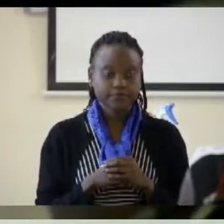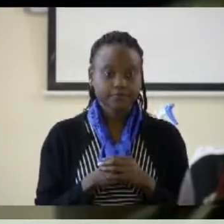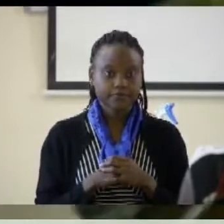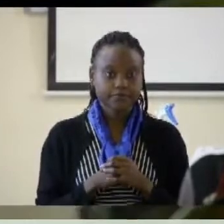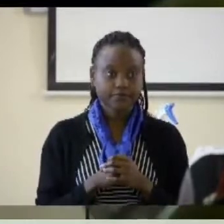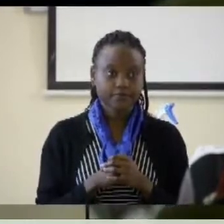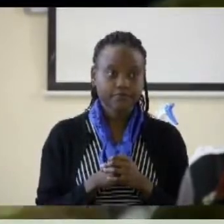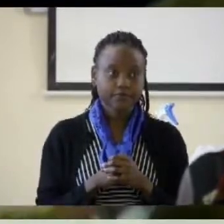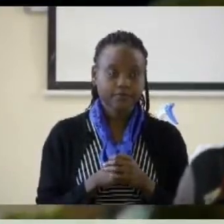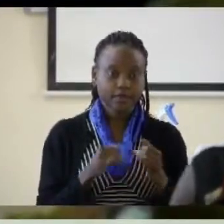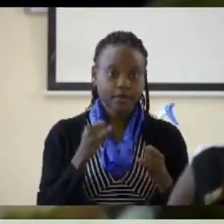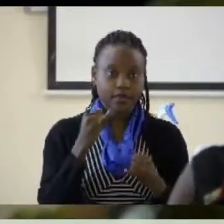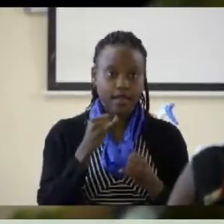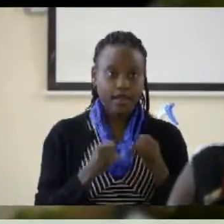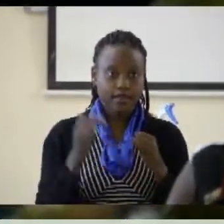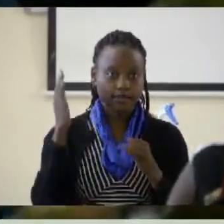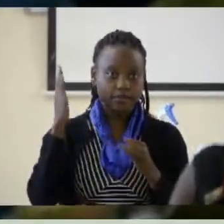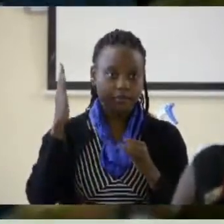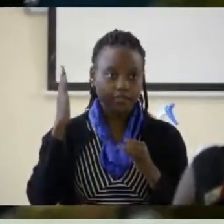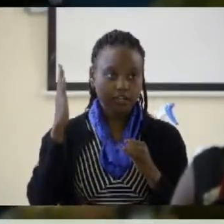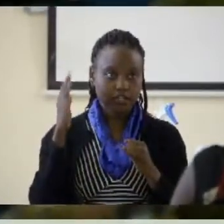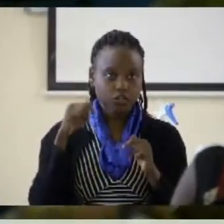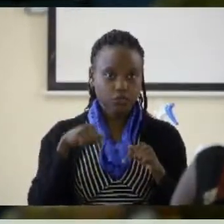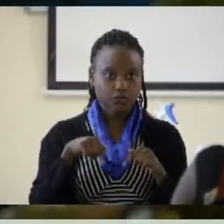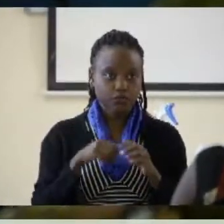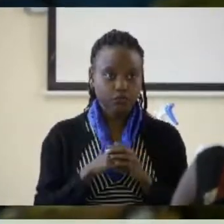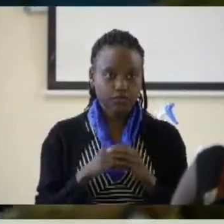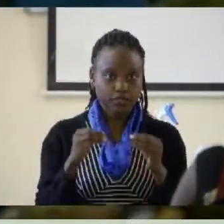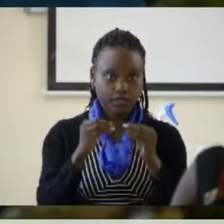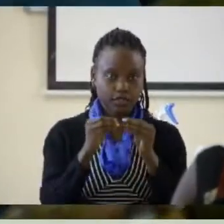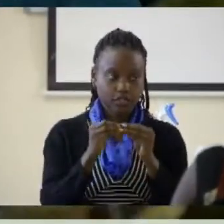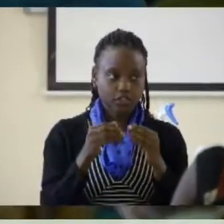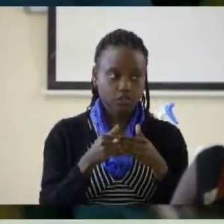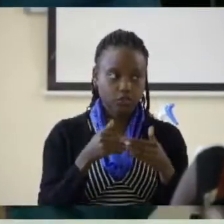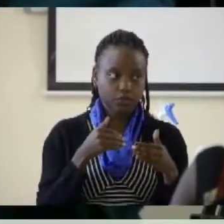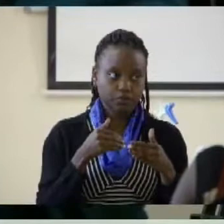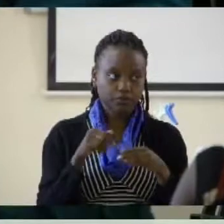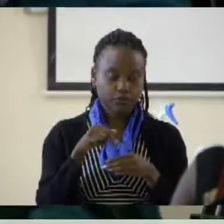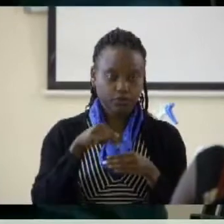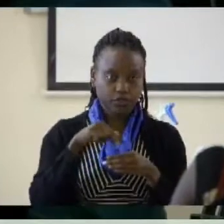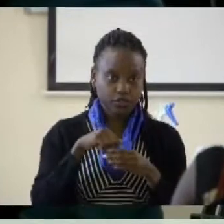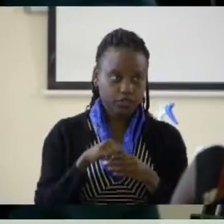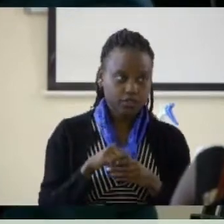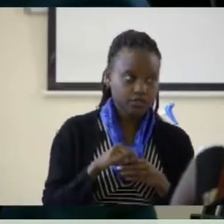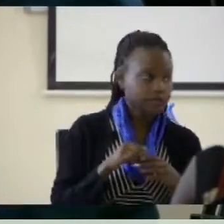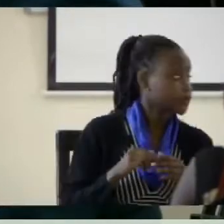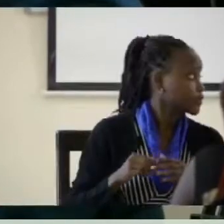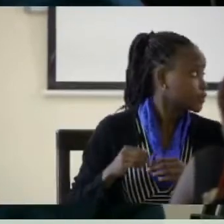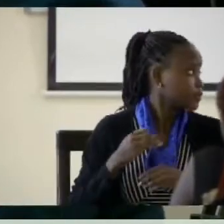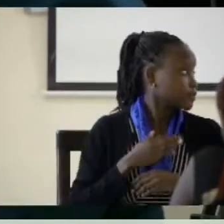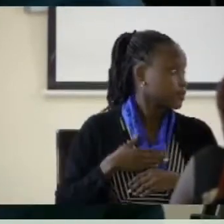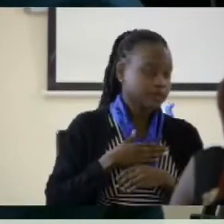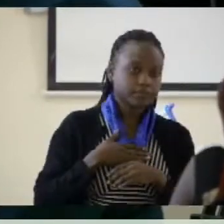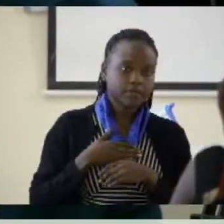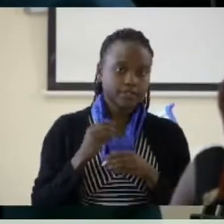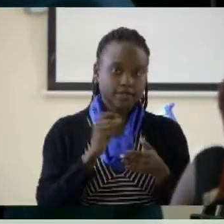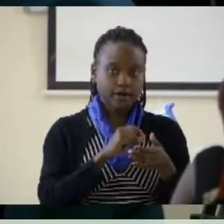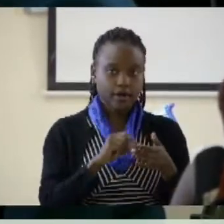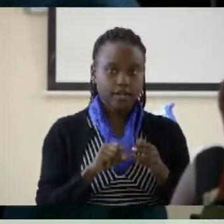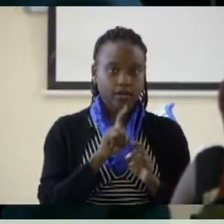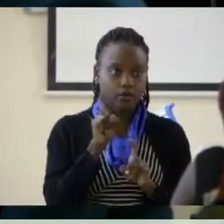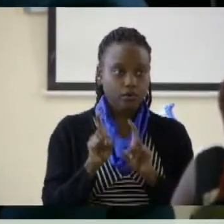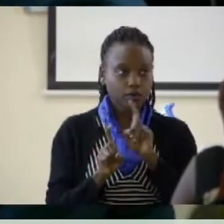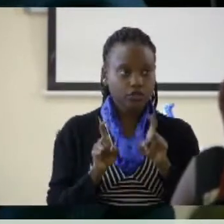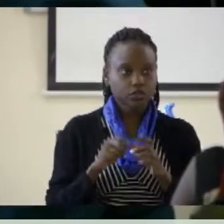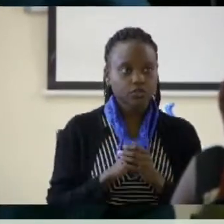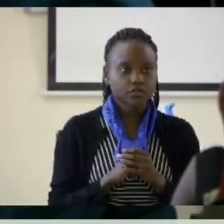the last presentation for this session before we have tea. And please put down your questions.